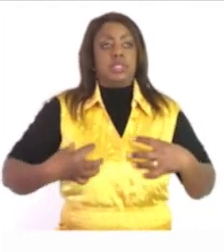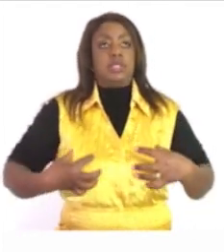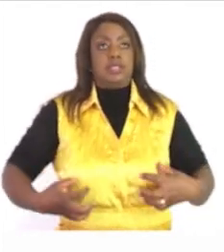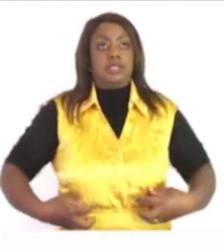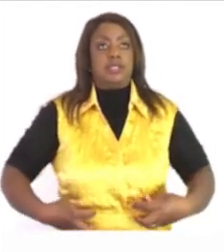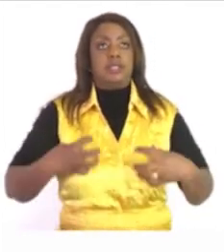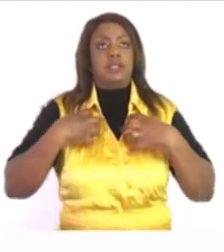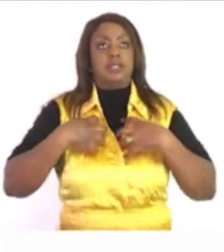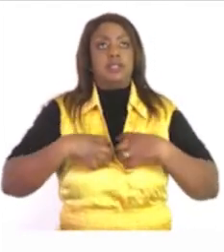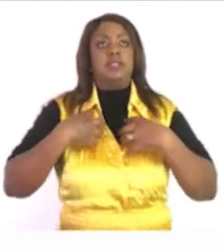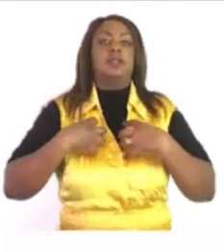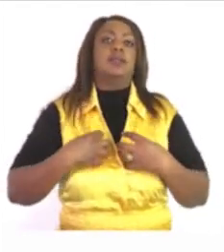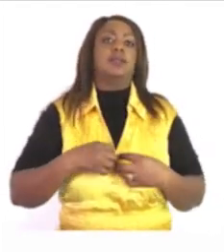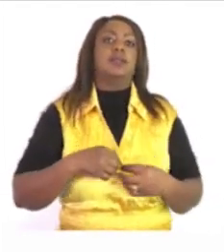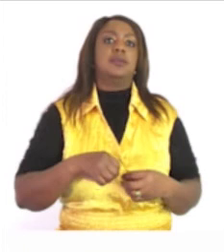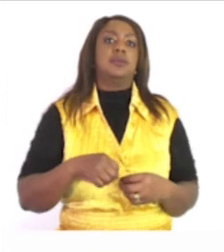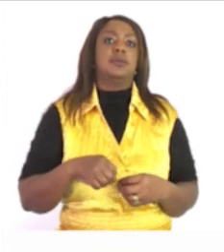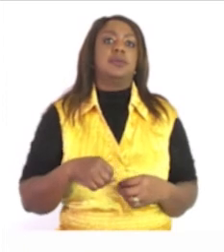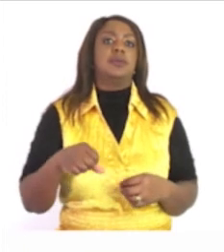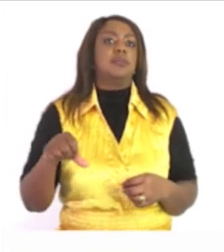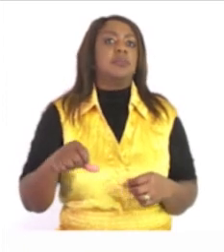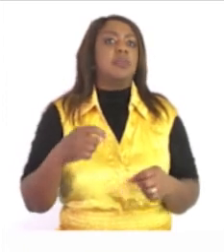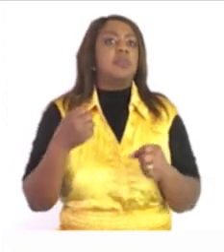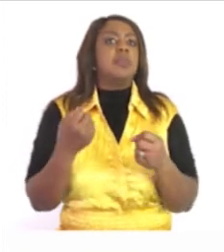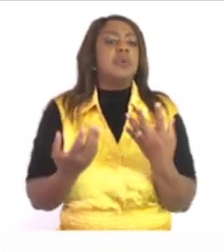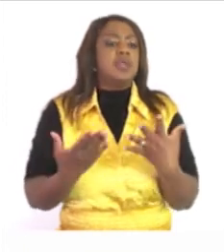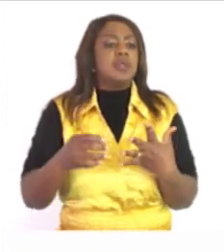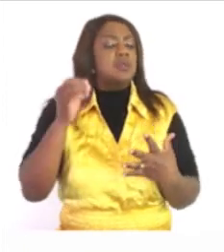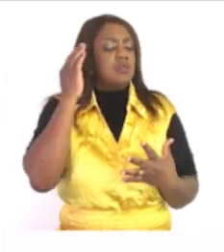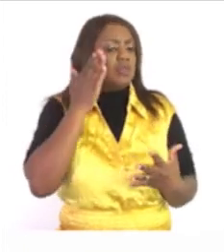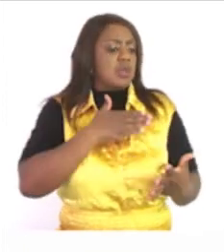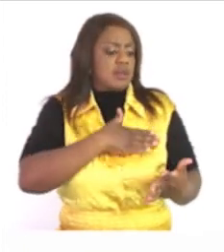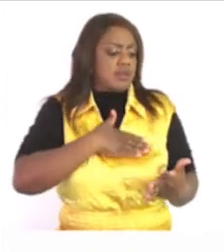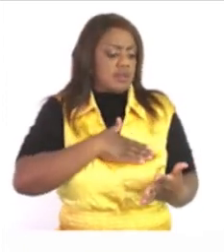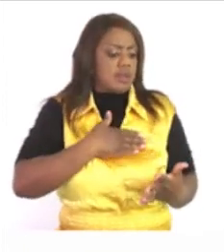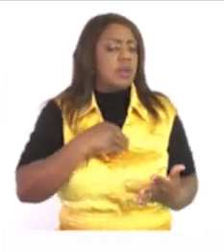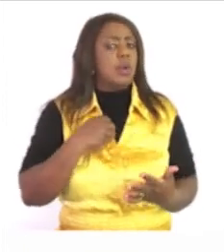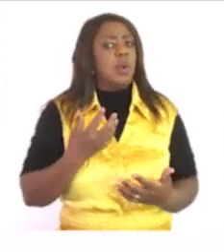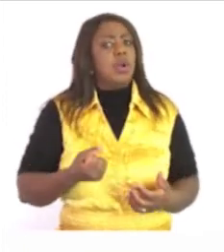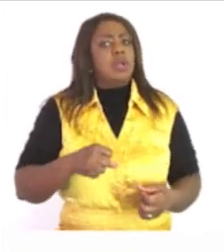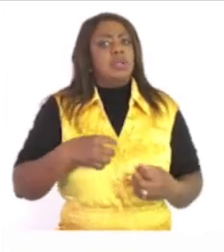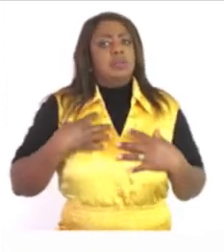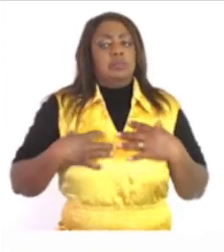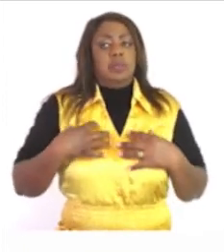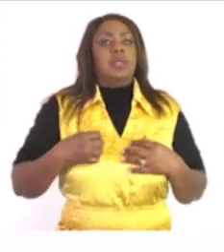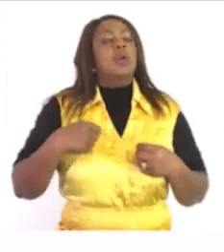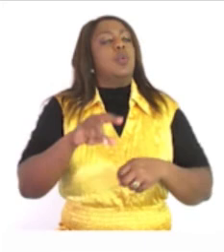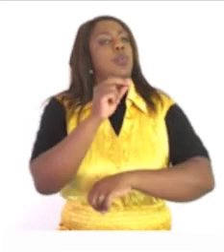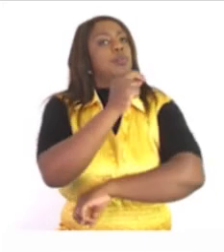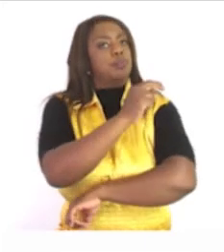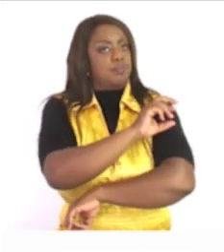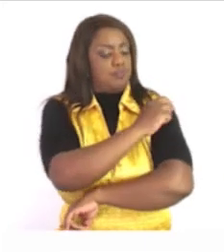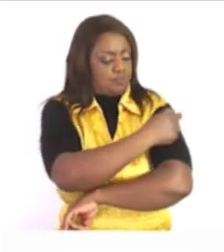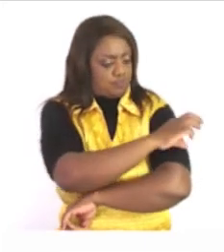treatment. It has treatment. There is no need to be scared if you have TB and you stay home and you don't want to complete your medication. You need